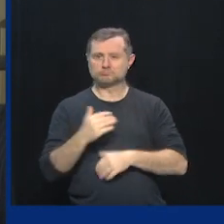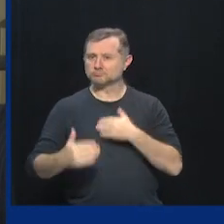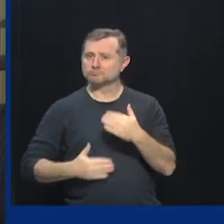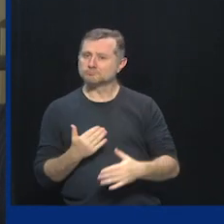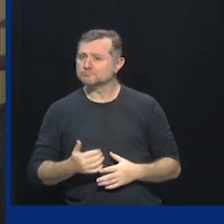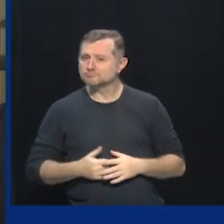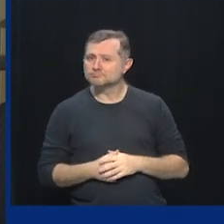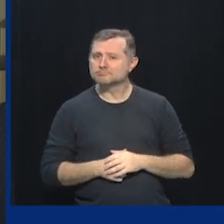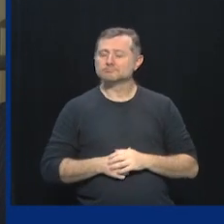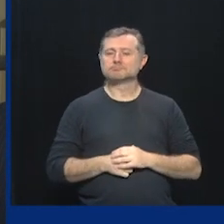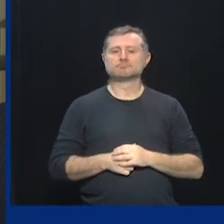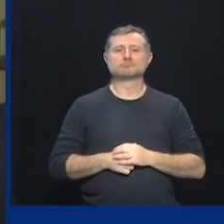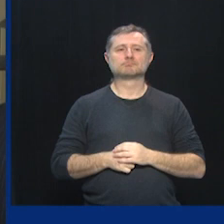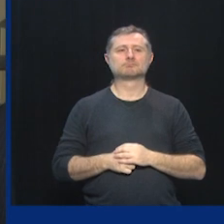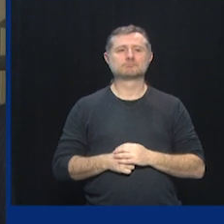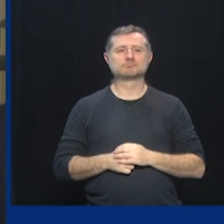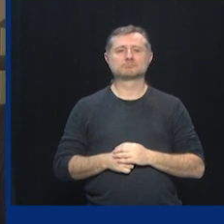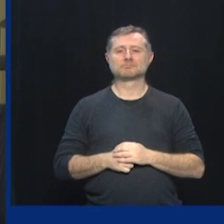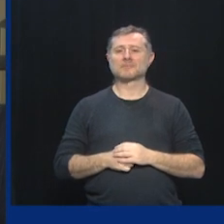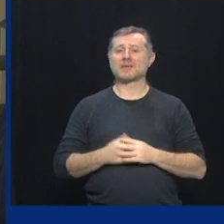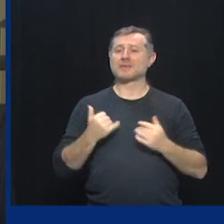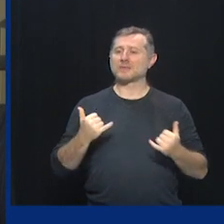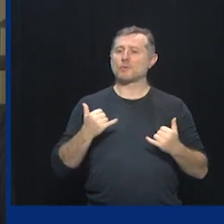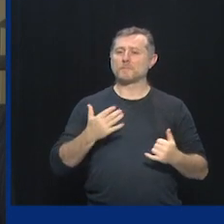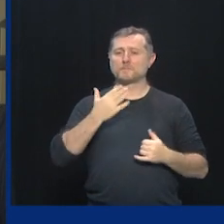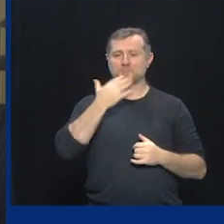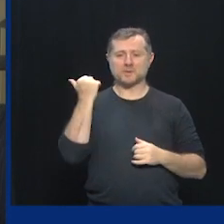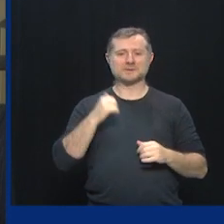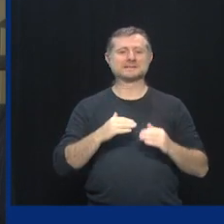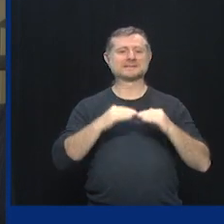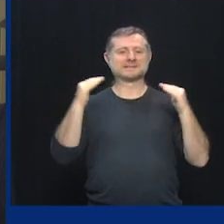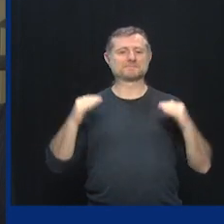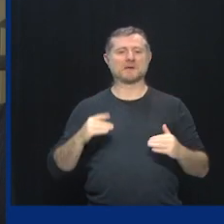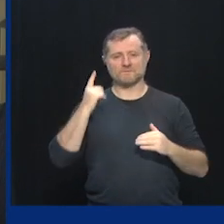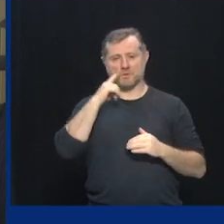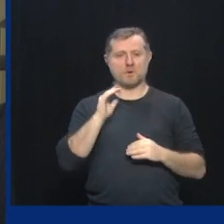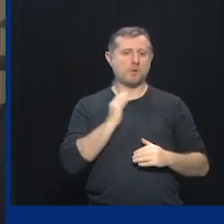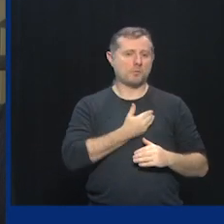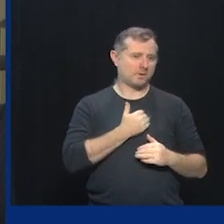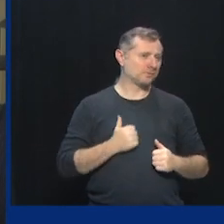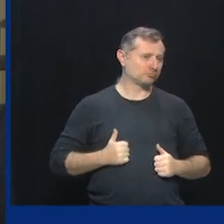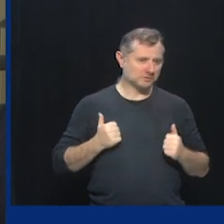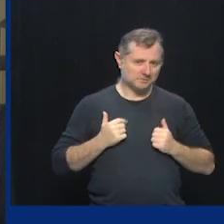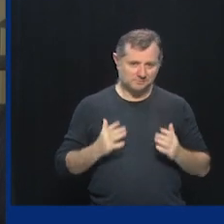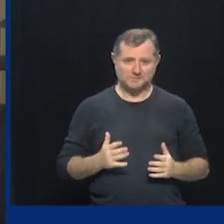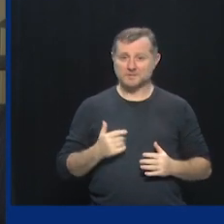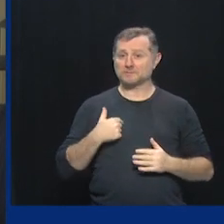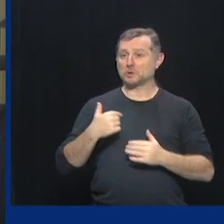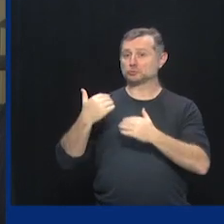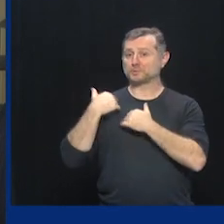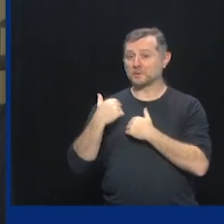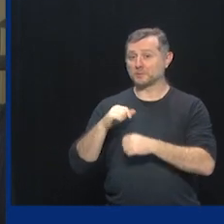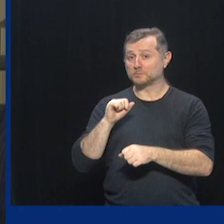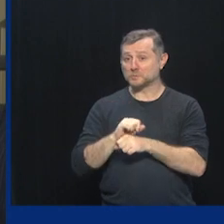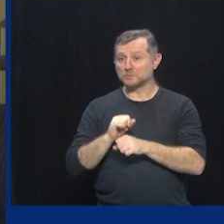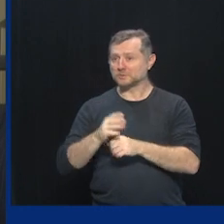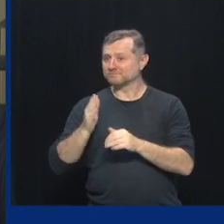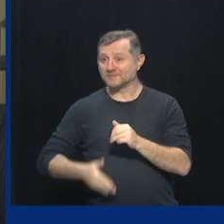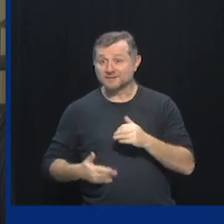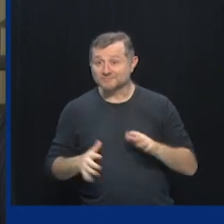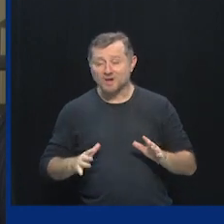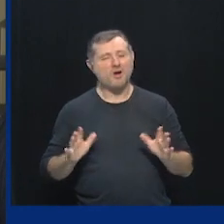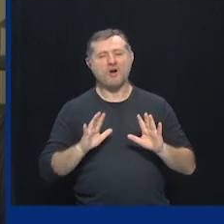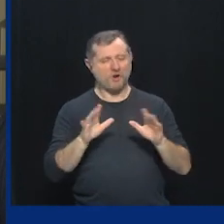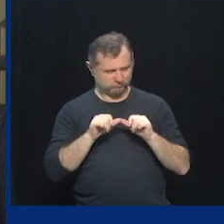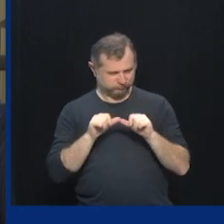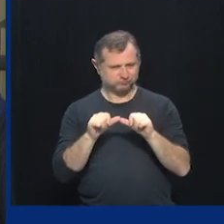a better system for our residents. Our job is not done. We will keep at it. But again, thank you